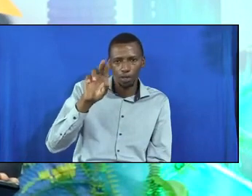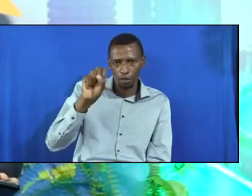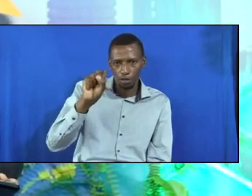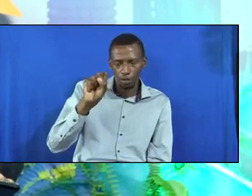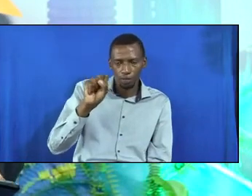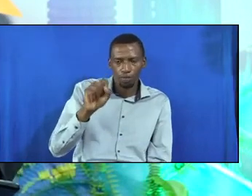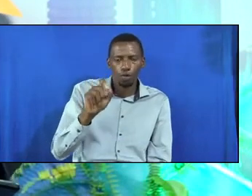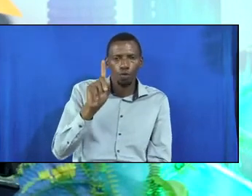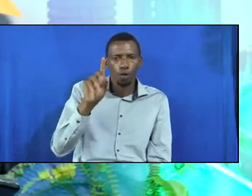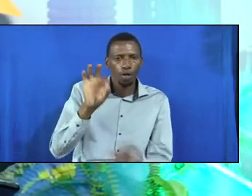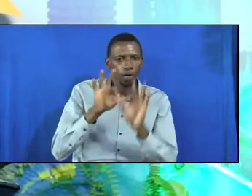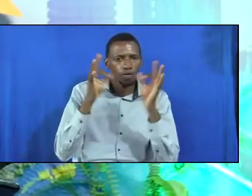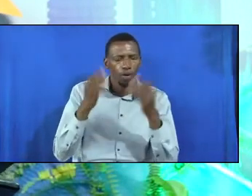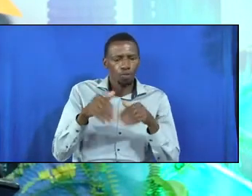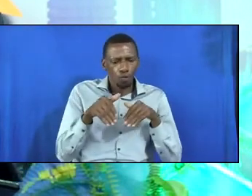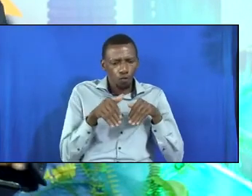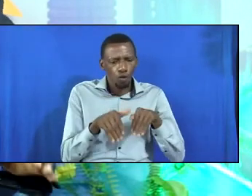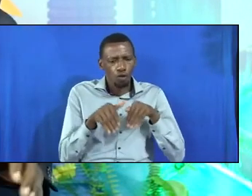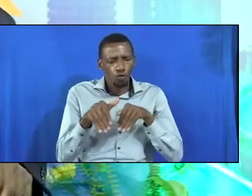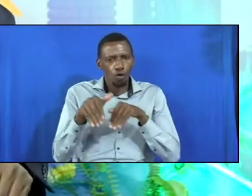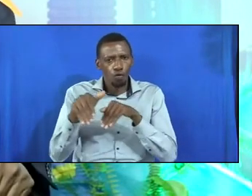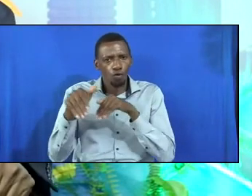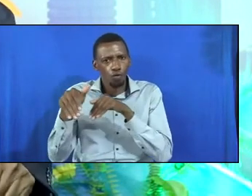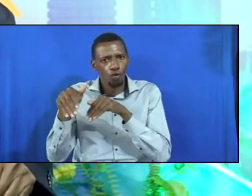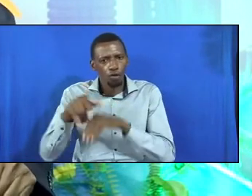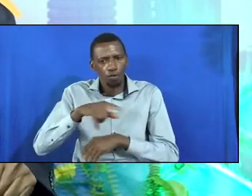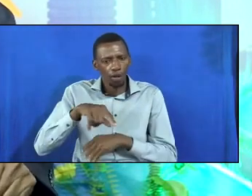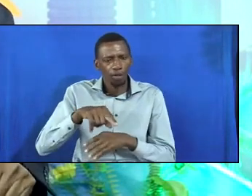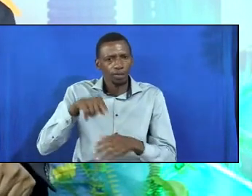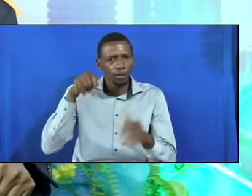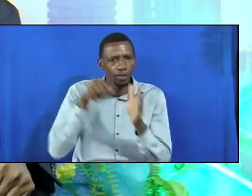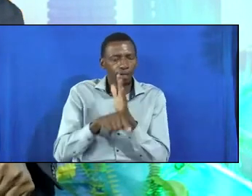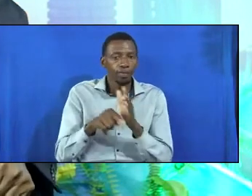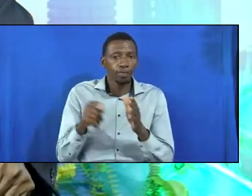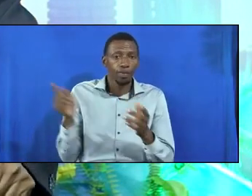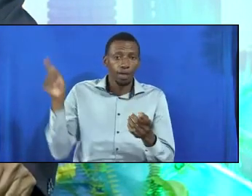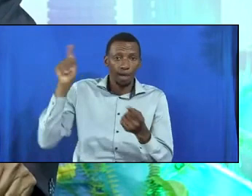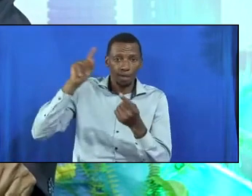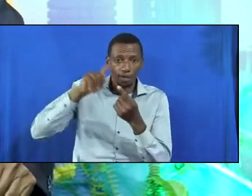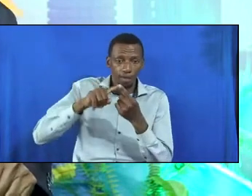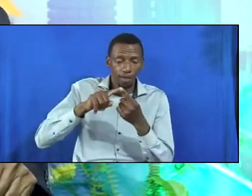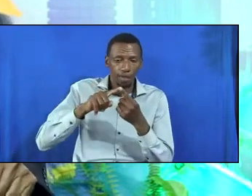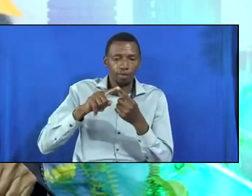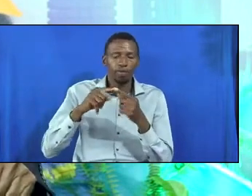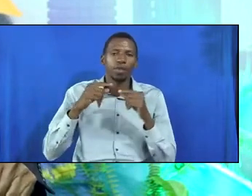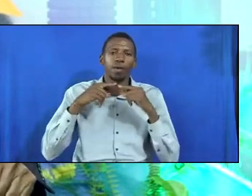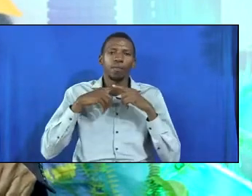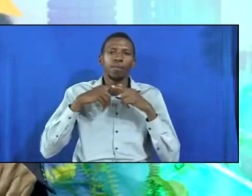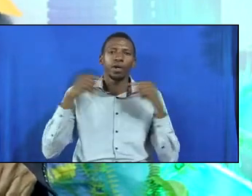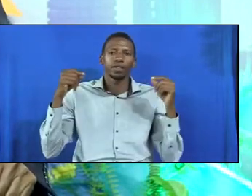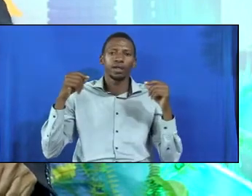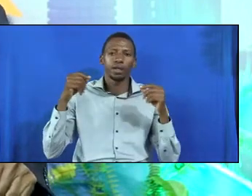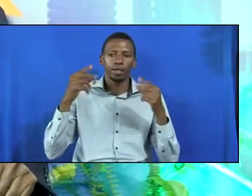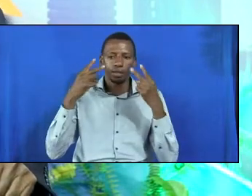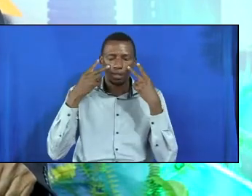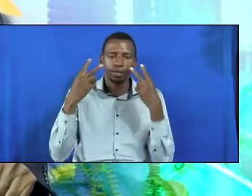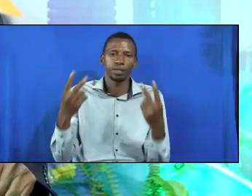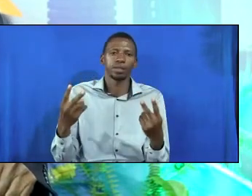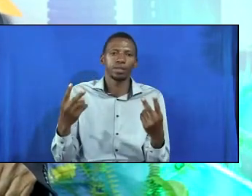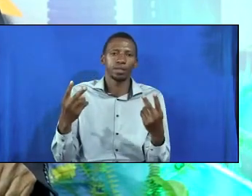us until it has come to the attention of the man of God, the facilitator. And to